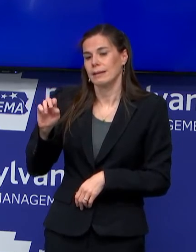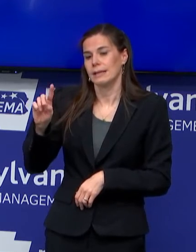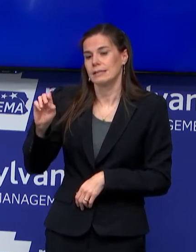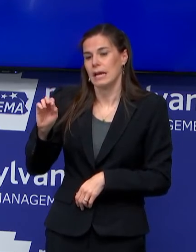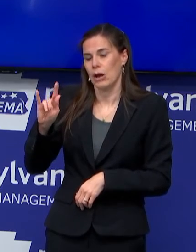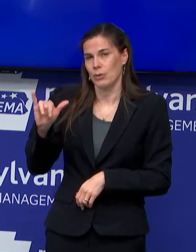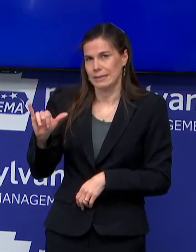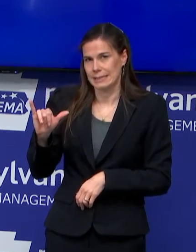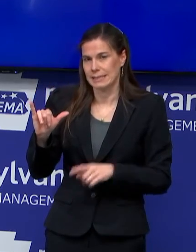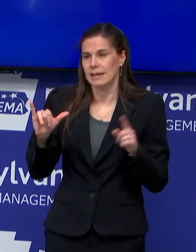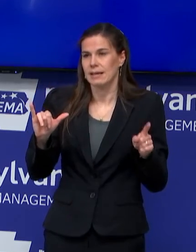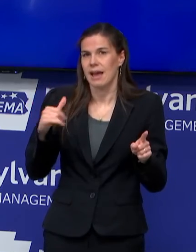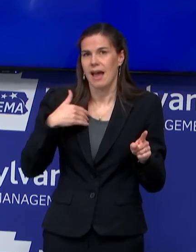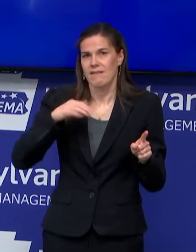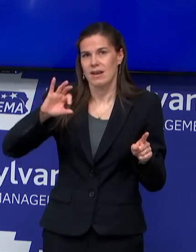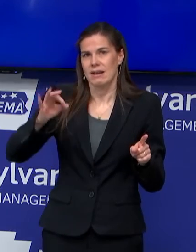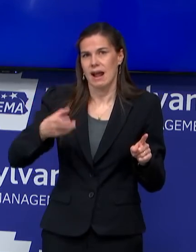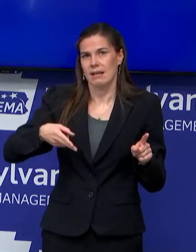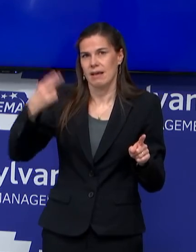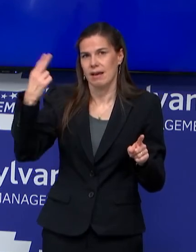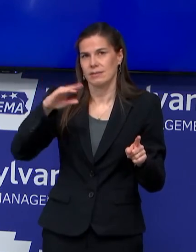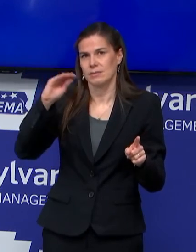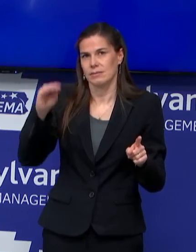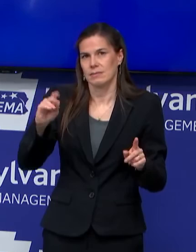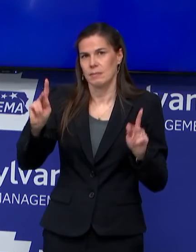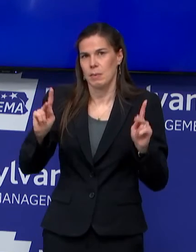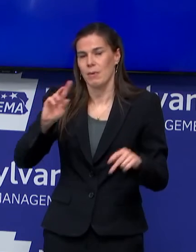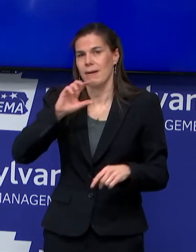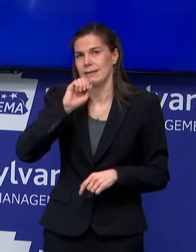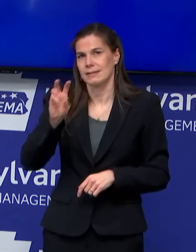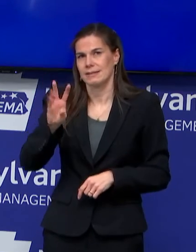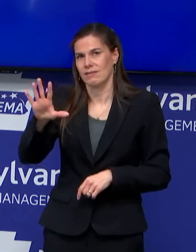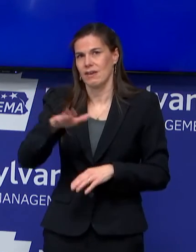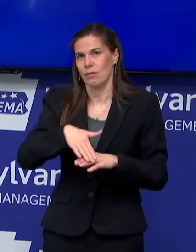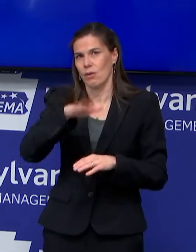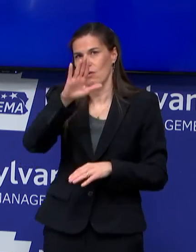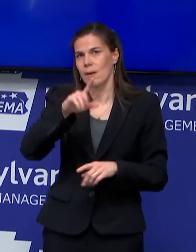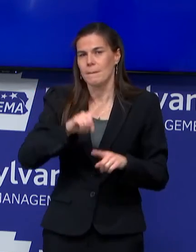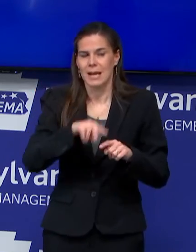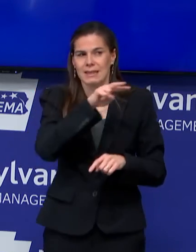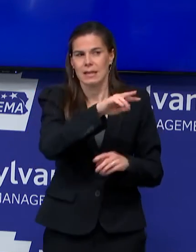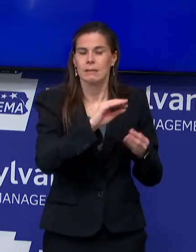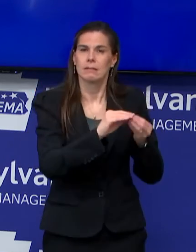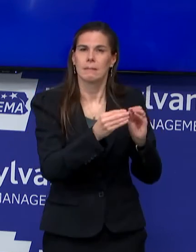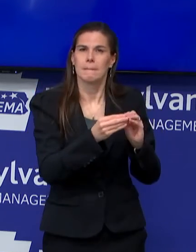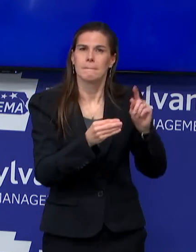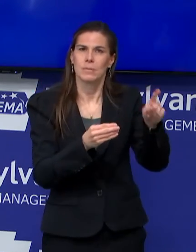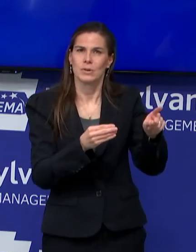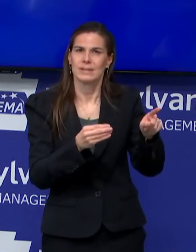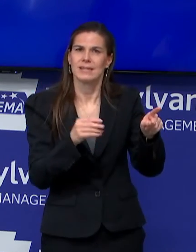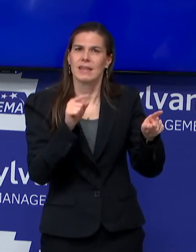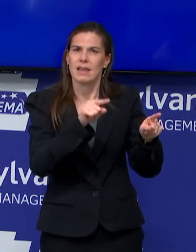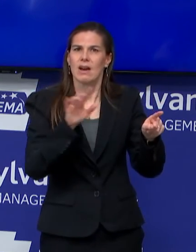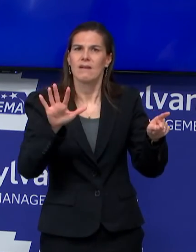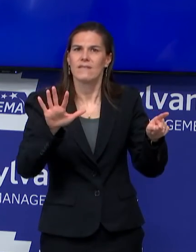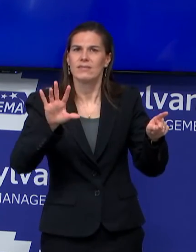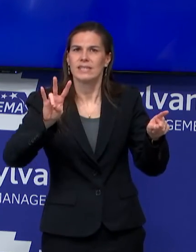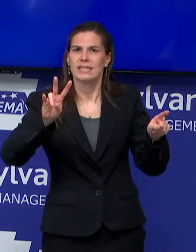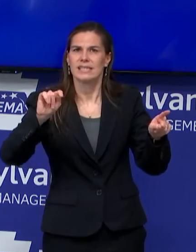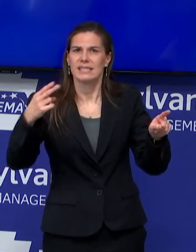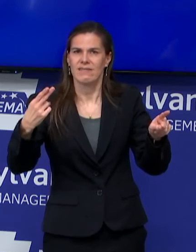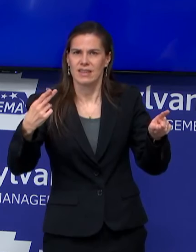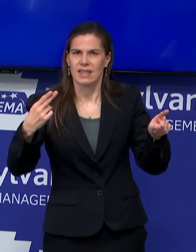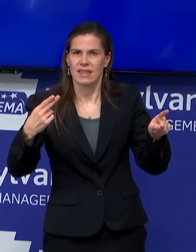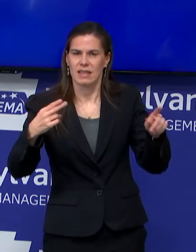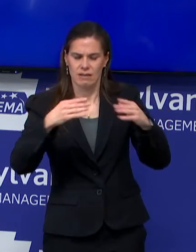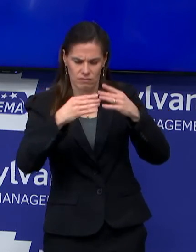county in the state. They have the 9th highest percentage of people over the age of 65, but yet they ran the numbers and they're seeing that they're 57th out of the 66